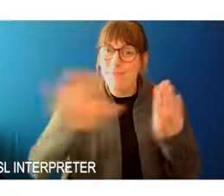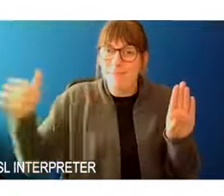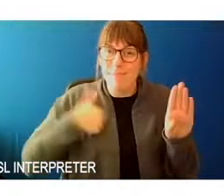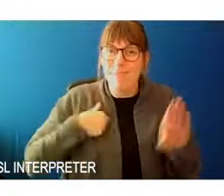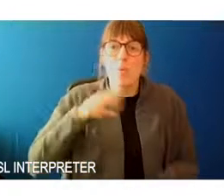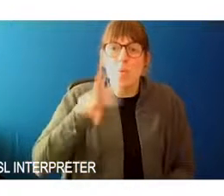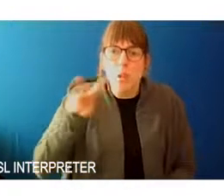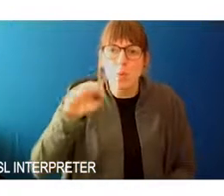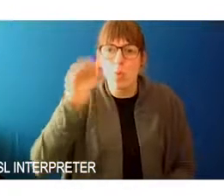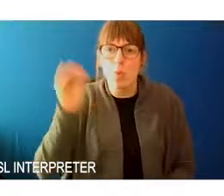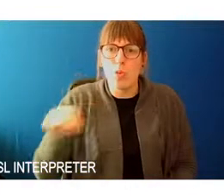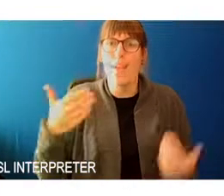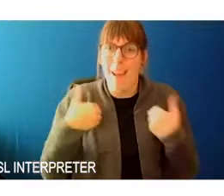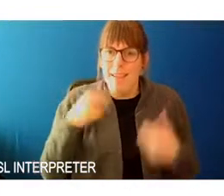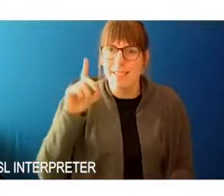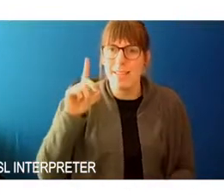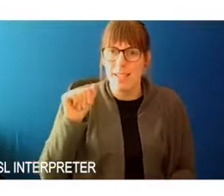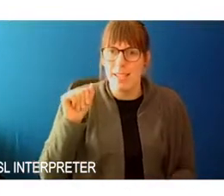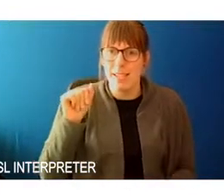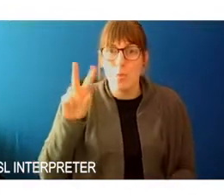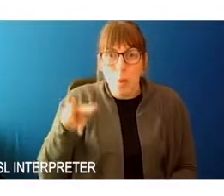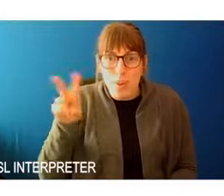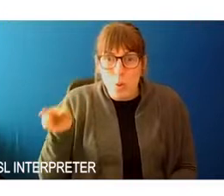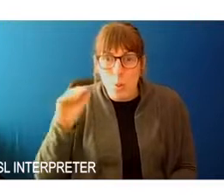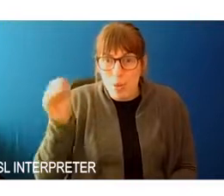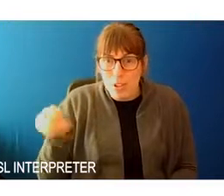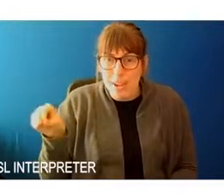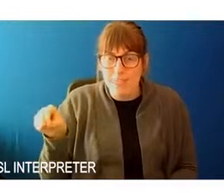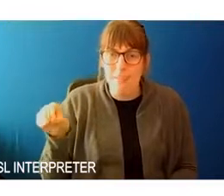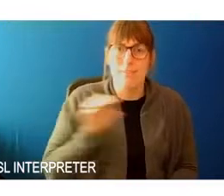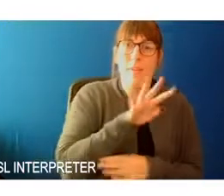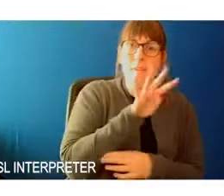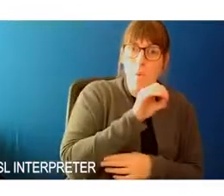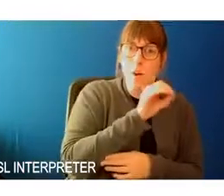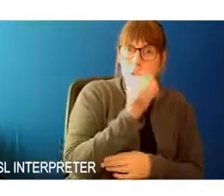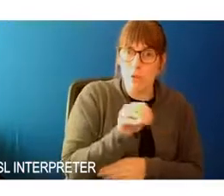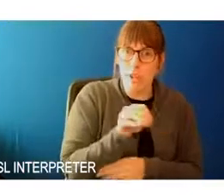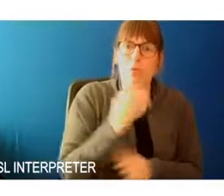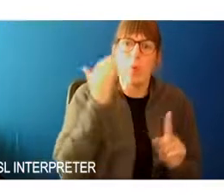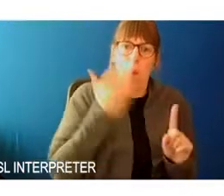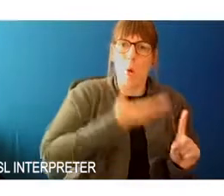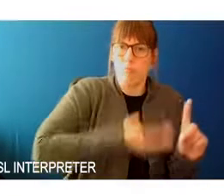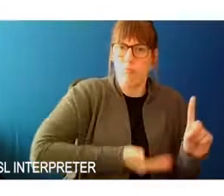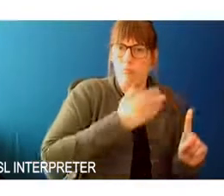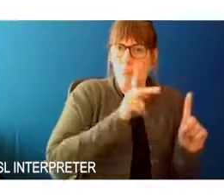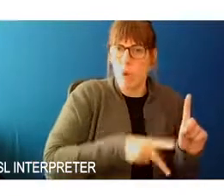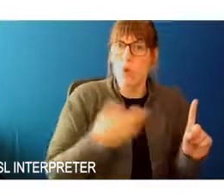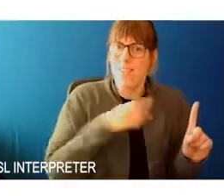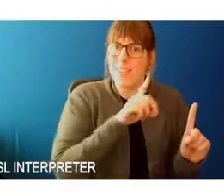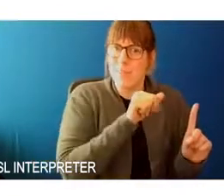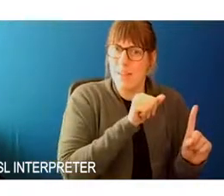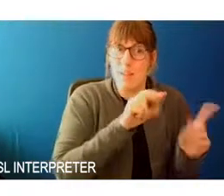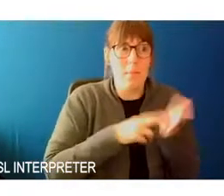families. 22% of us have disabilities, and another at least 40% of us